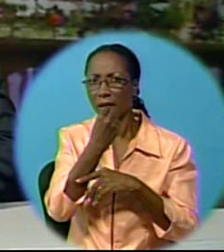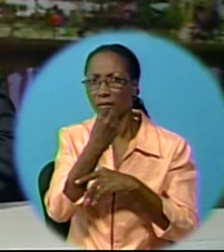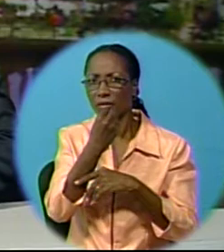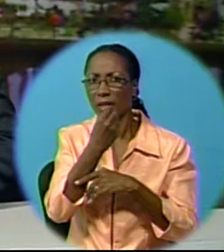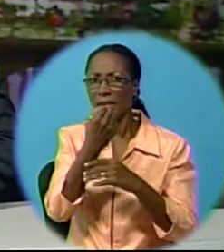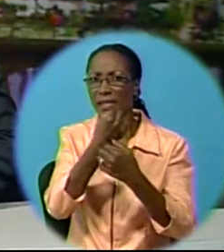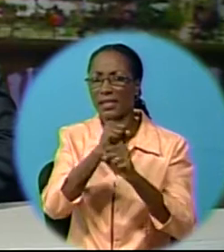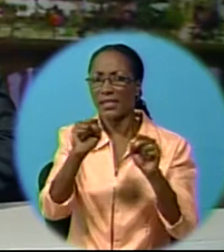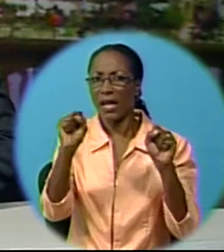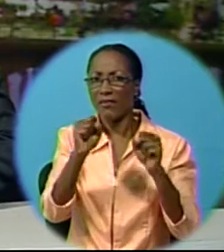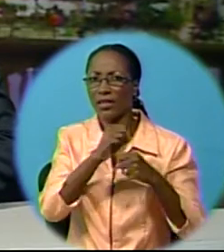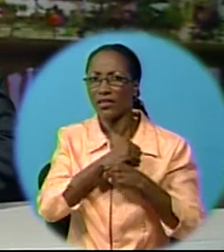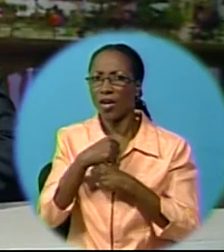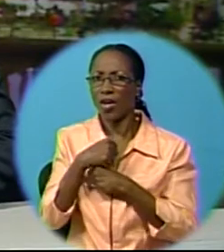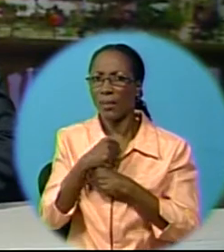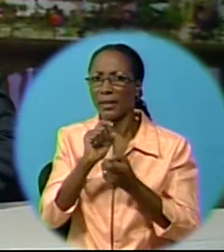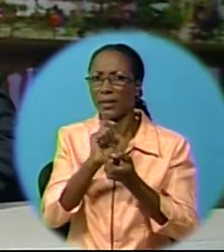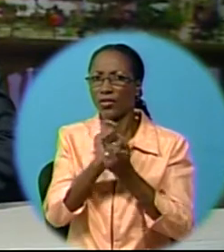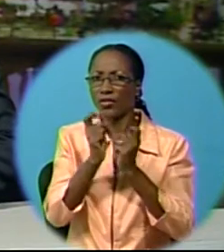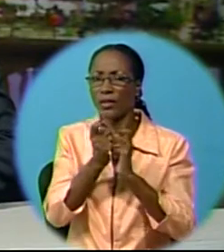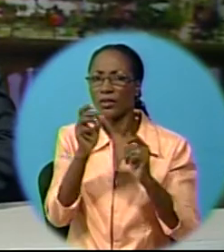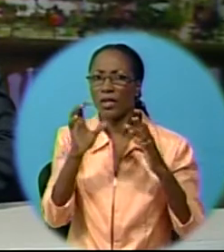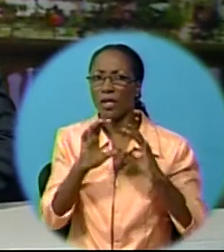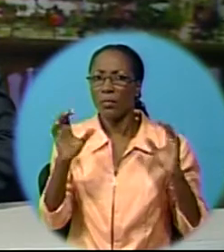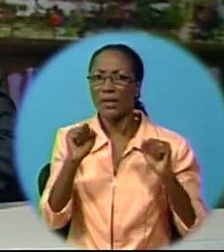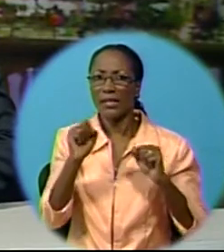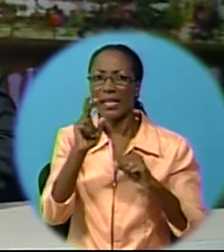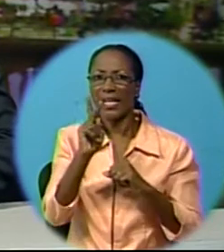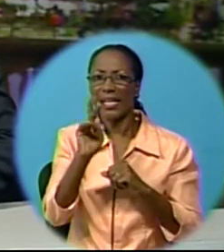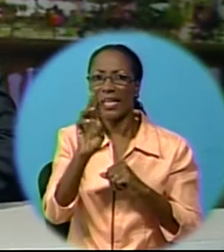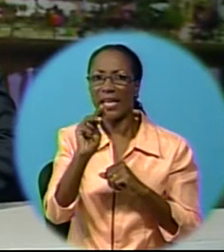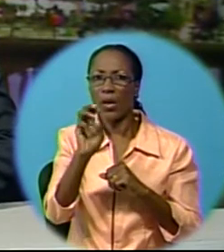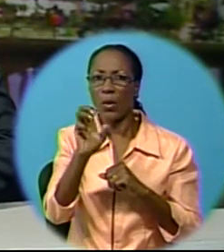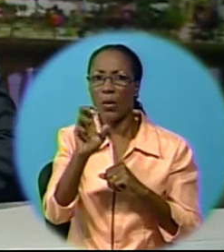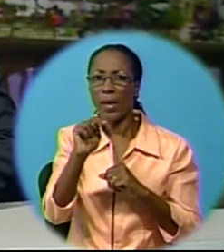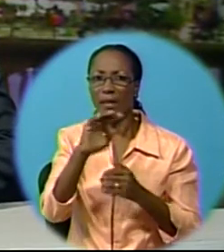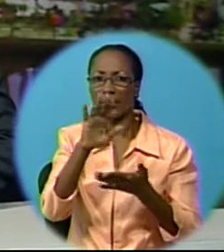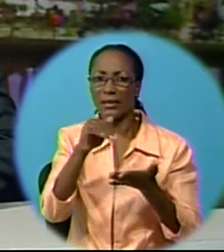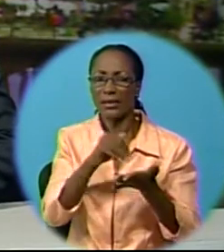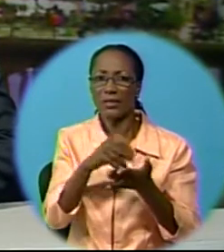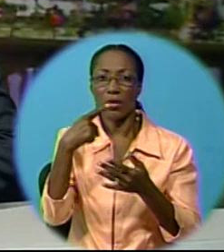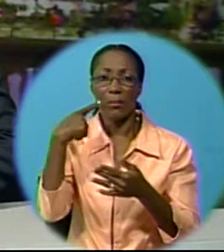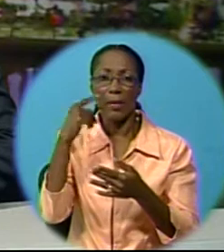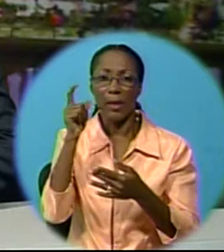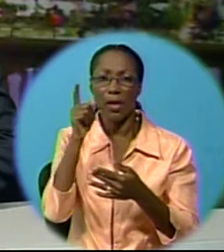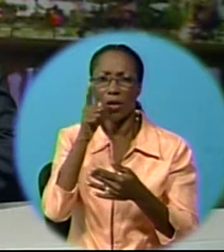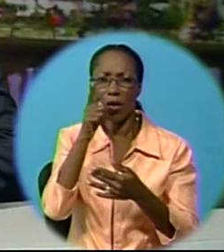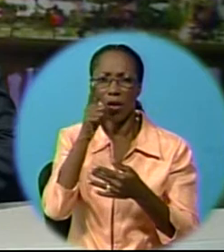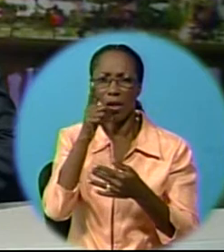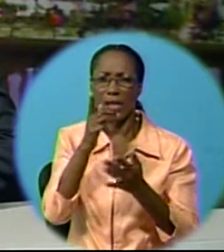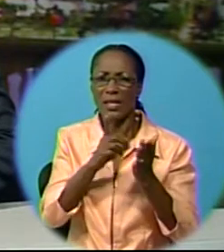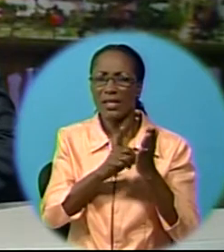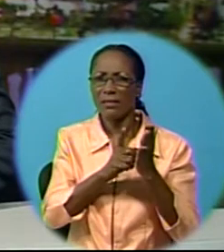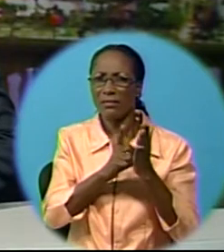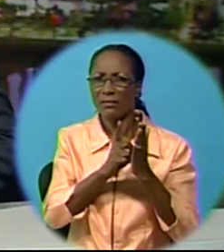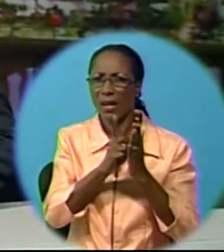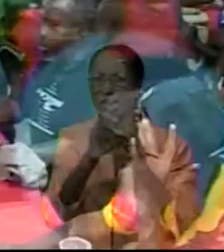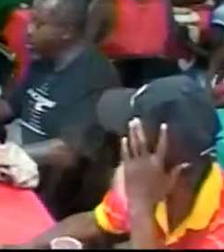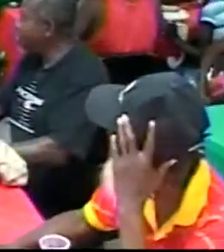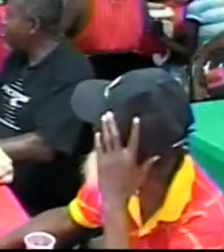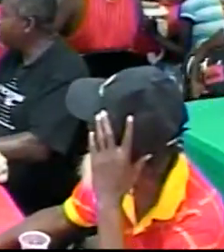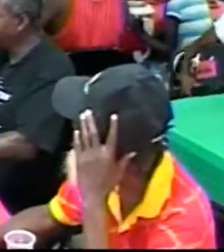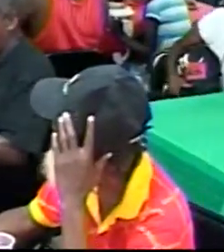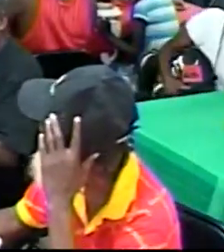is changing. President of Kiwanis Central, Pamela Lord, says the developing trend is worrying. Miss Lord, who played